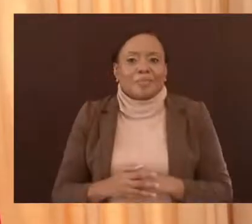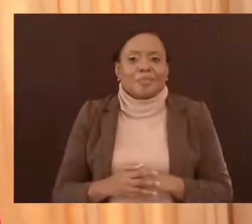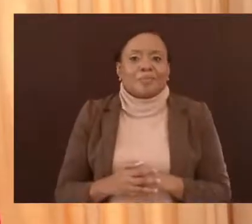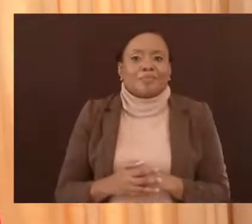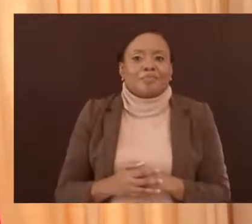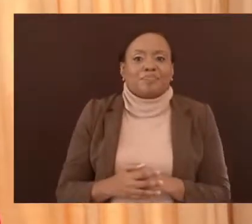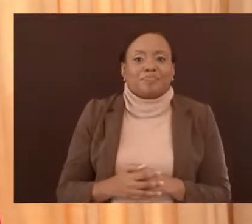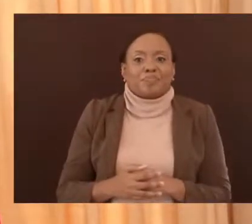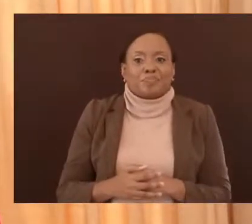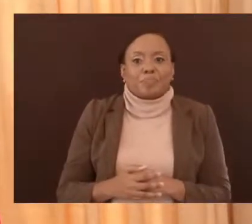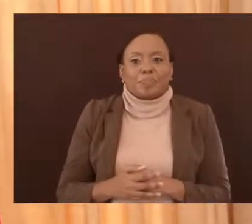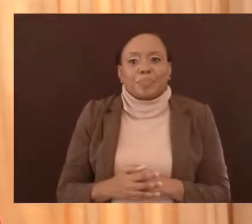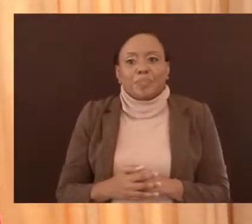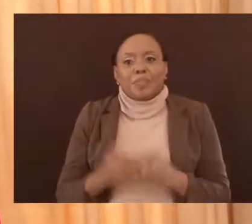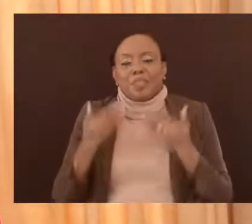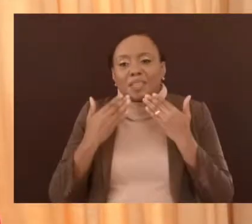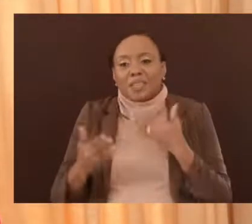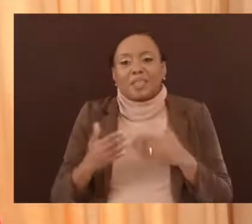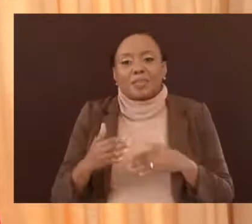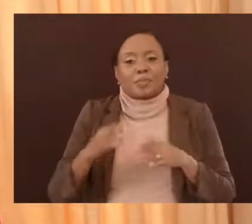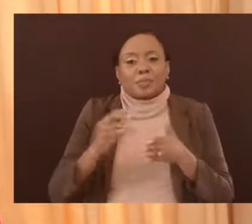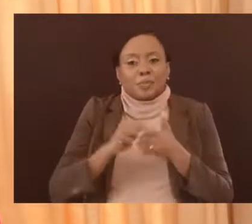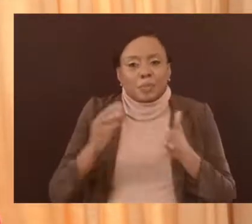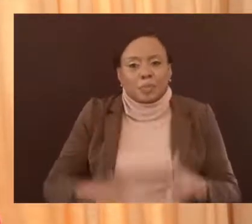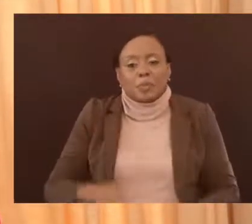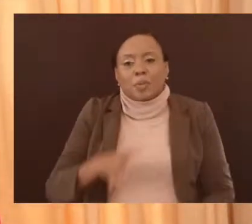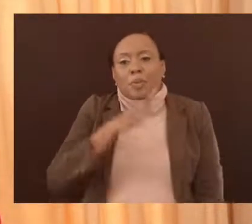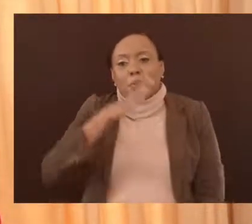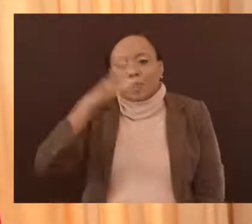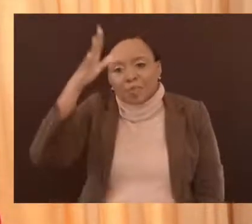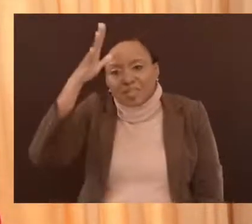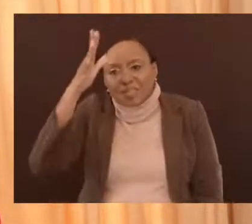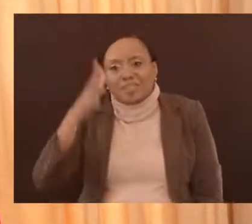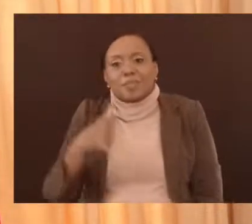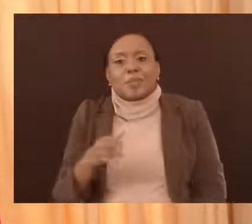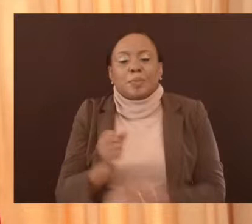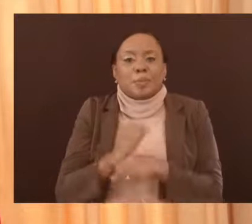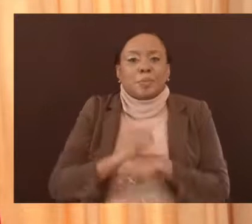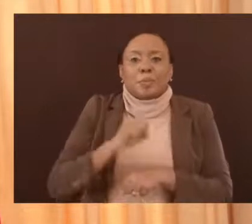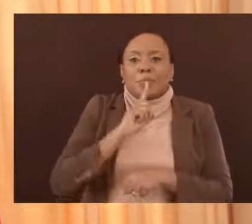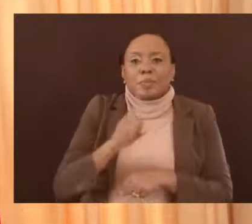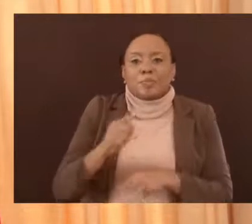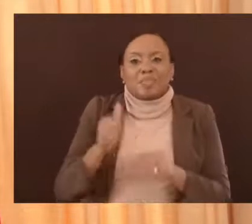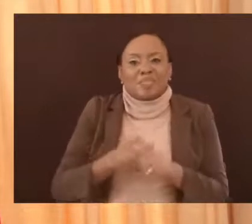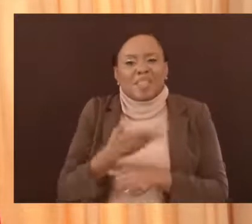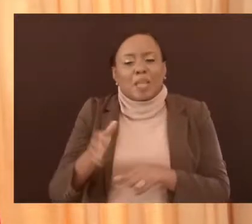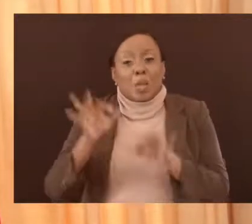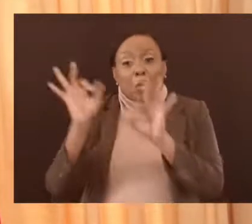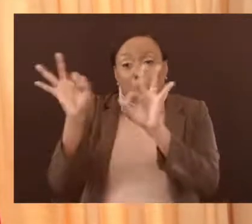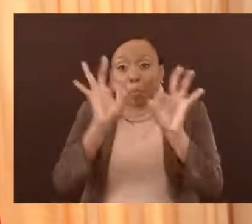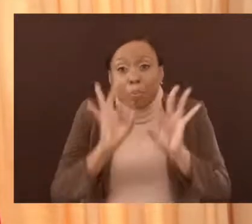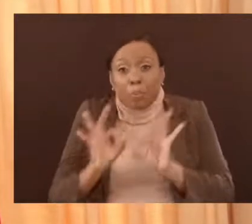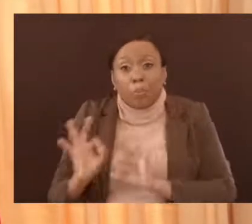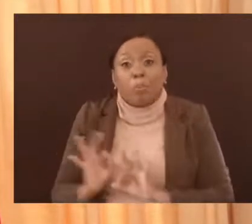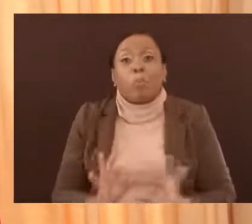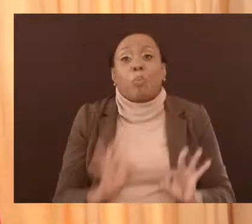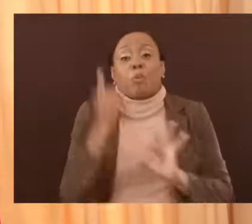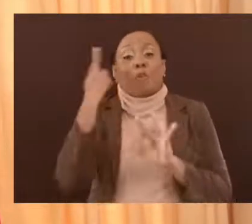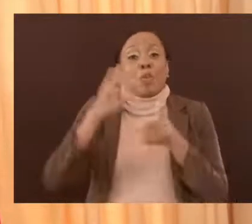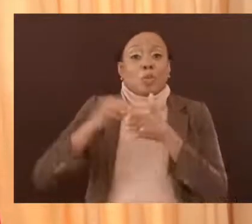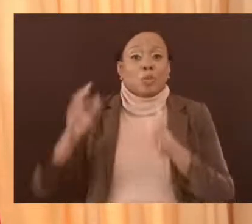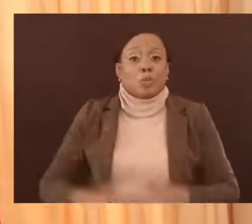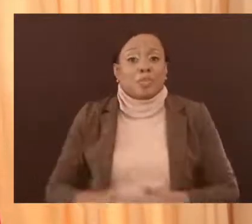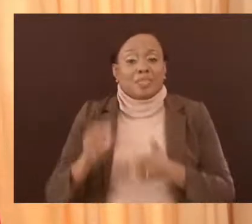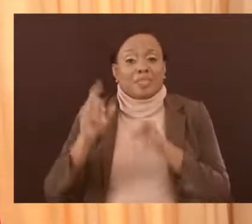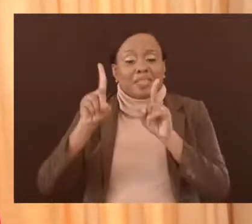students and the parents for their commitment and dedication in making sure that no stone was left unturned in the preparation of our students for